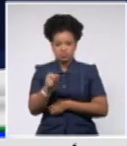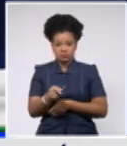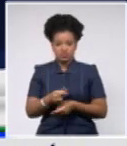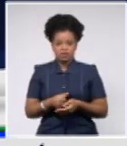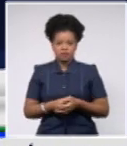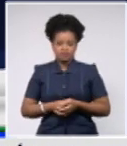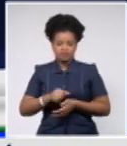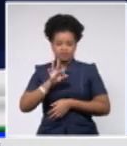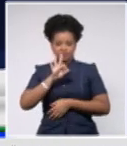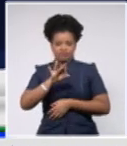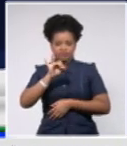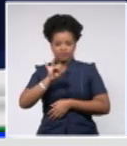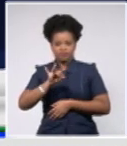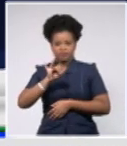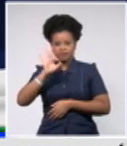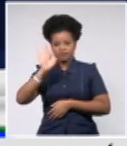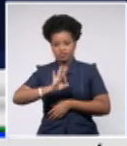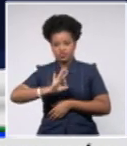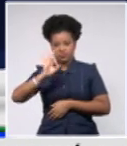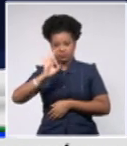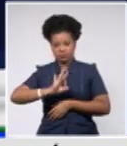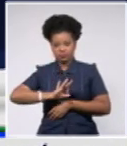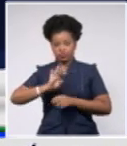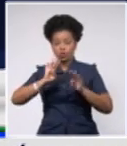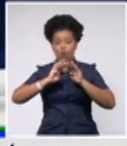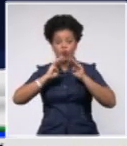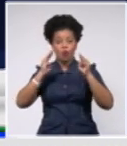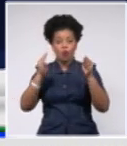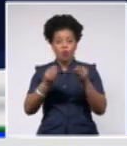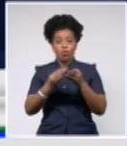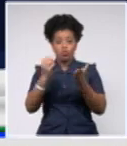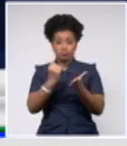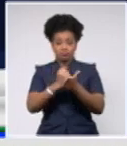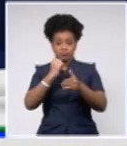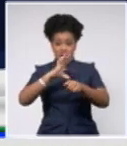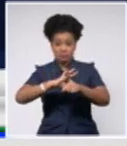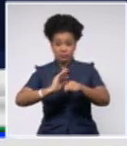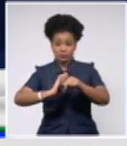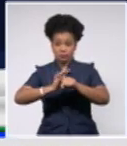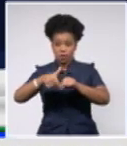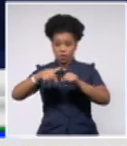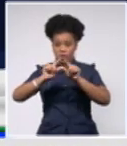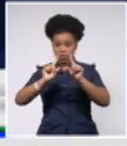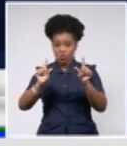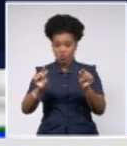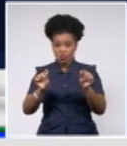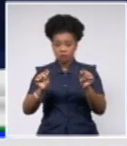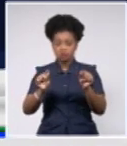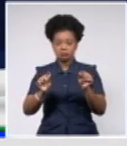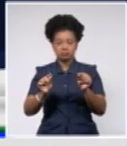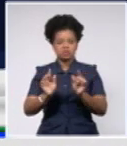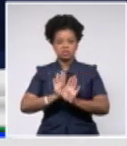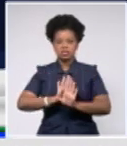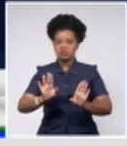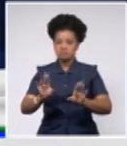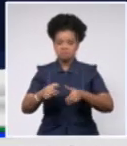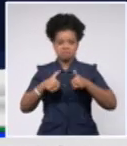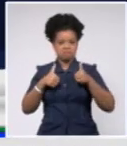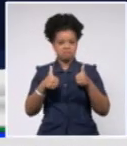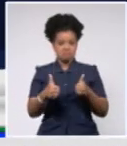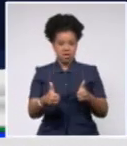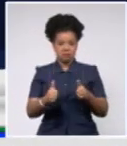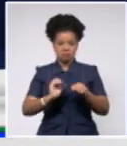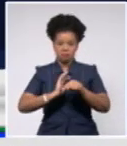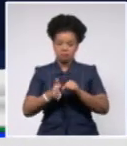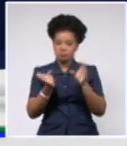a critical state. 9 patients in hospitals in Havana, Camagüey, and Matanzas are